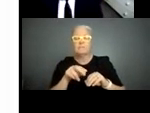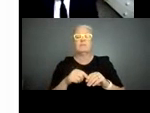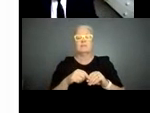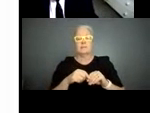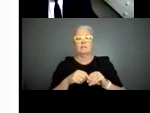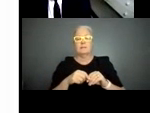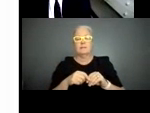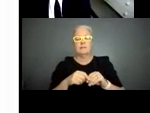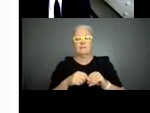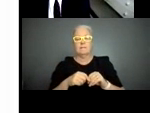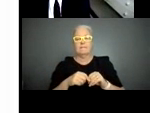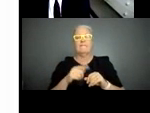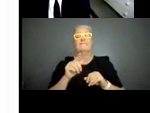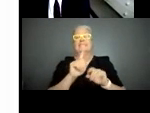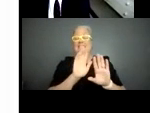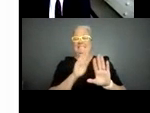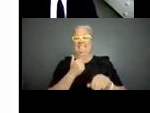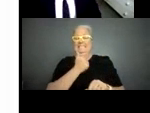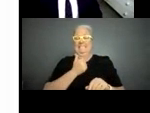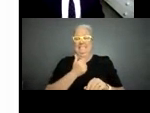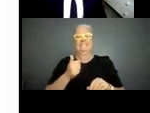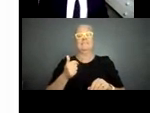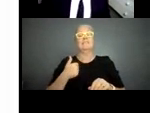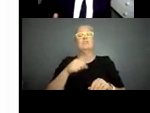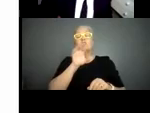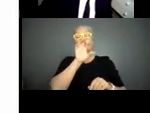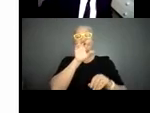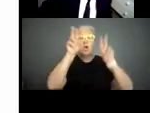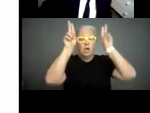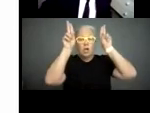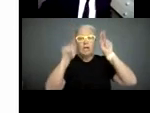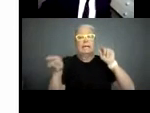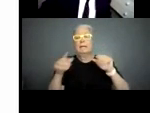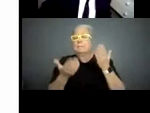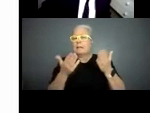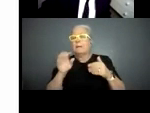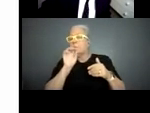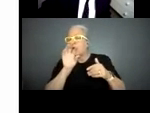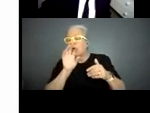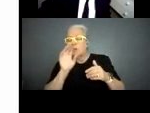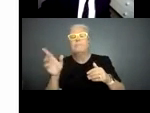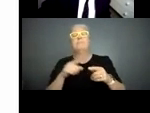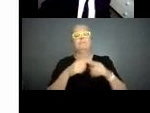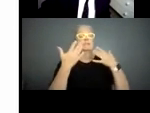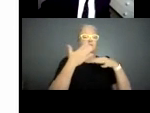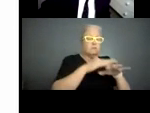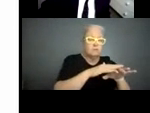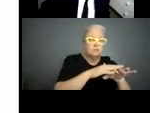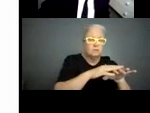barking. Okay, so we've got integration. 1, 2 people have said